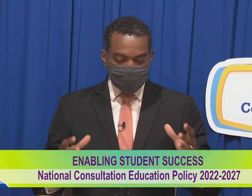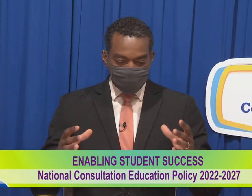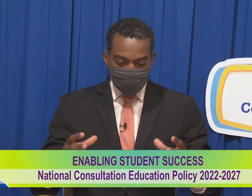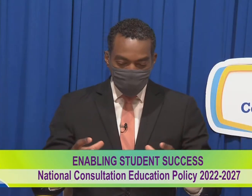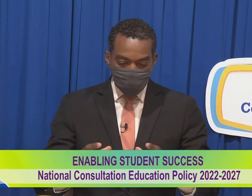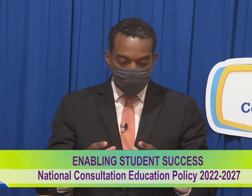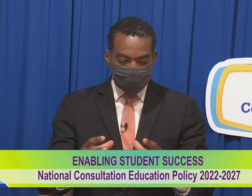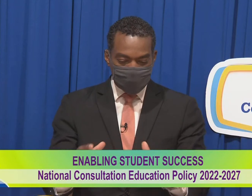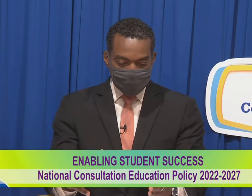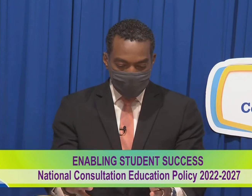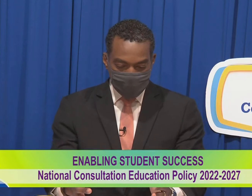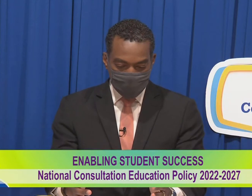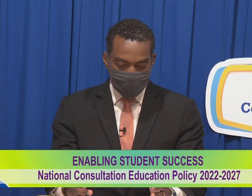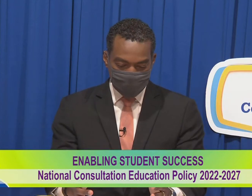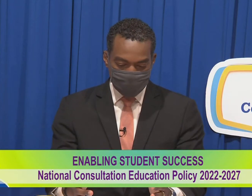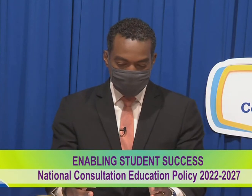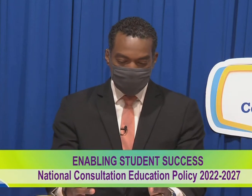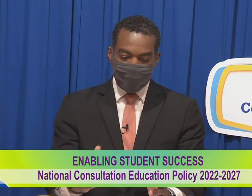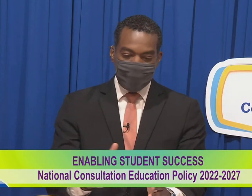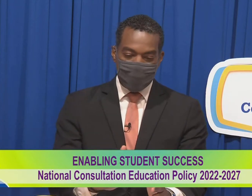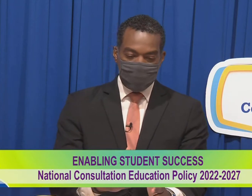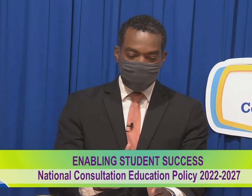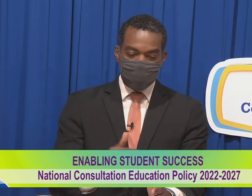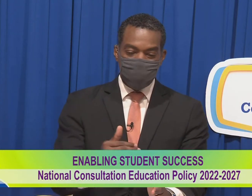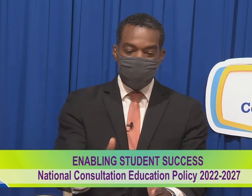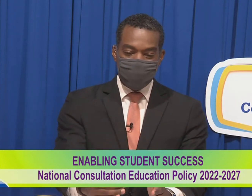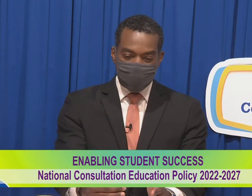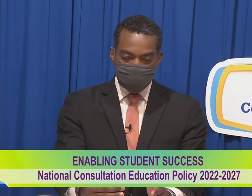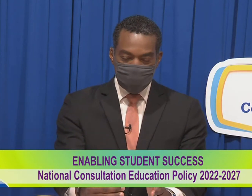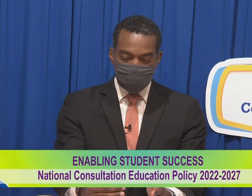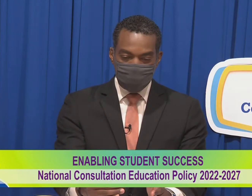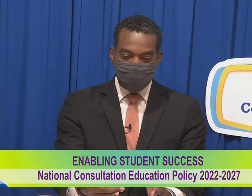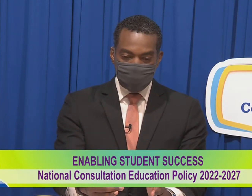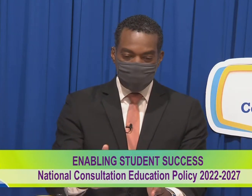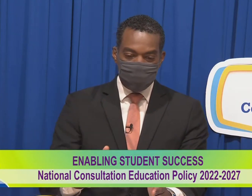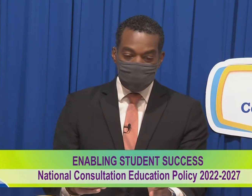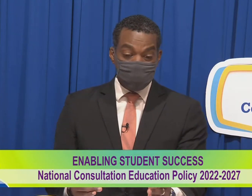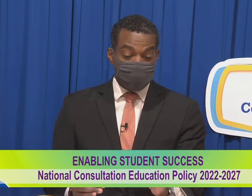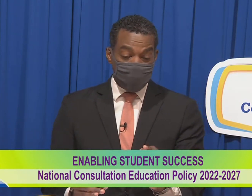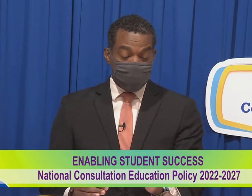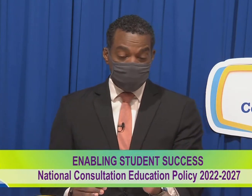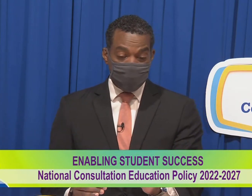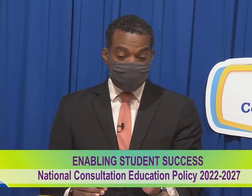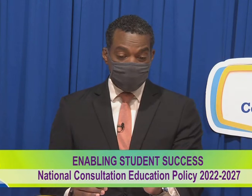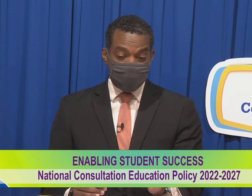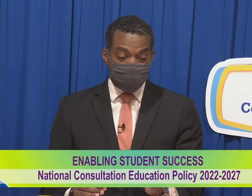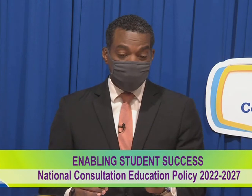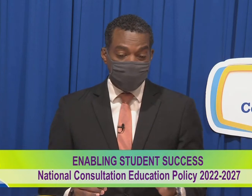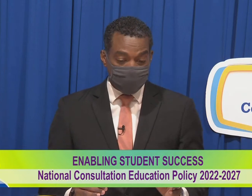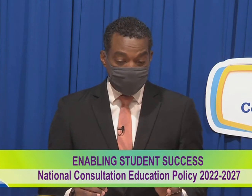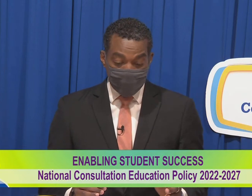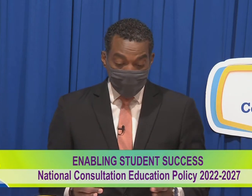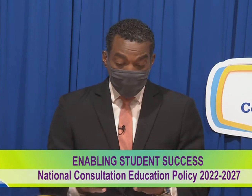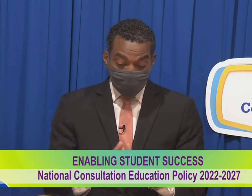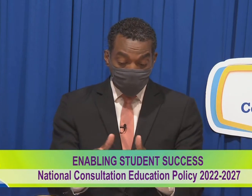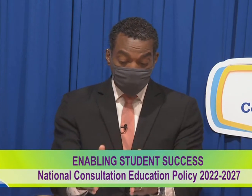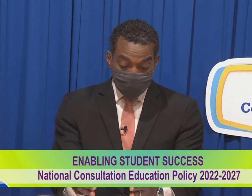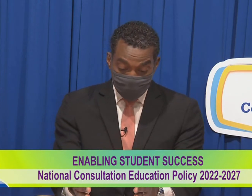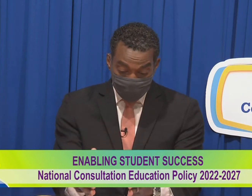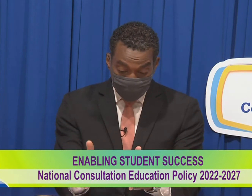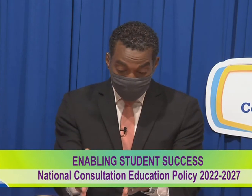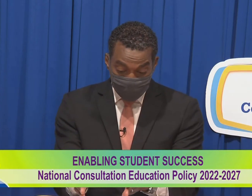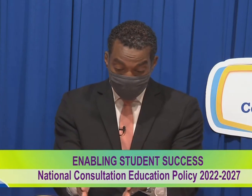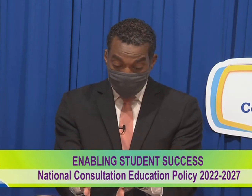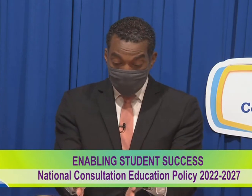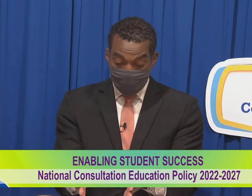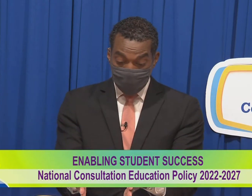So someone who understands a passage and is able to share that with someone who doesn't, so, something like the thing like really.